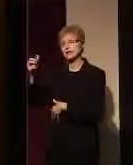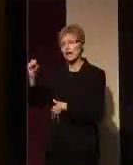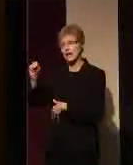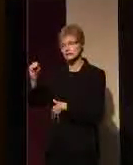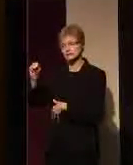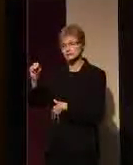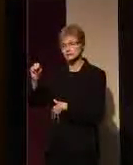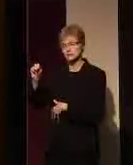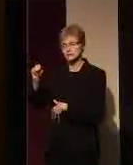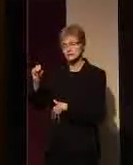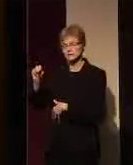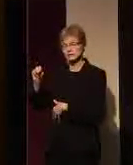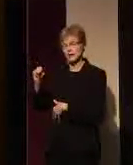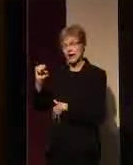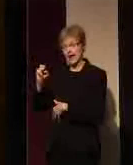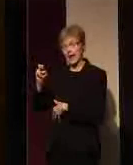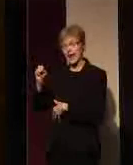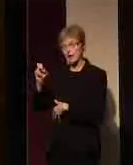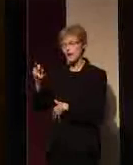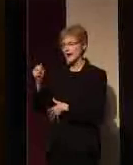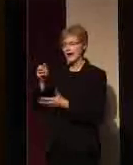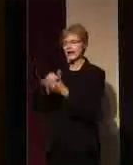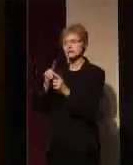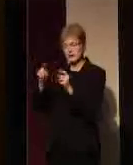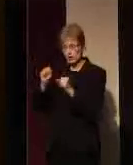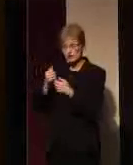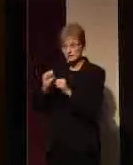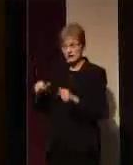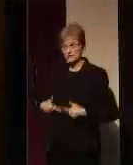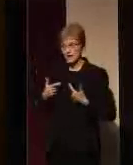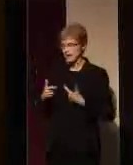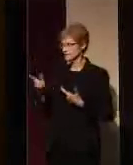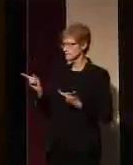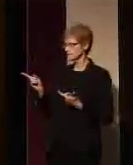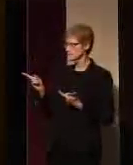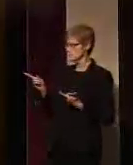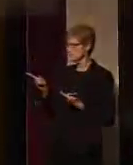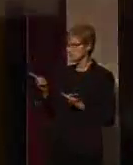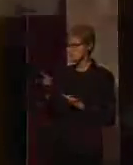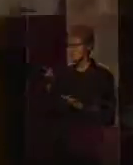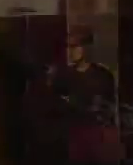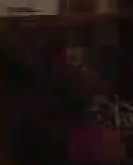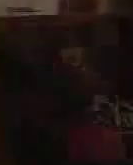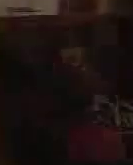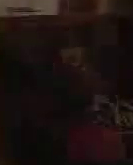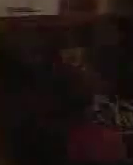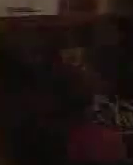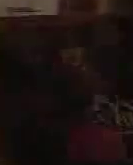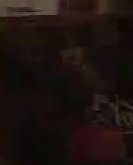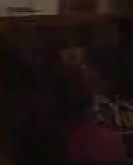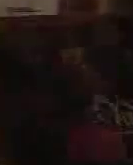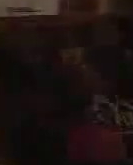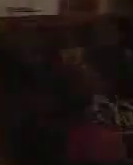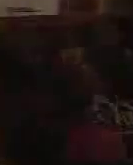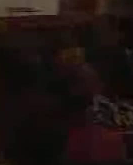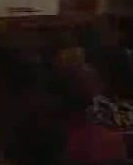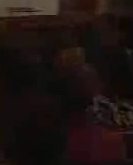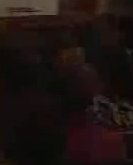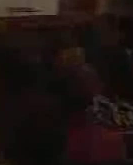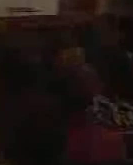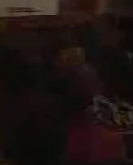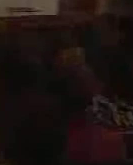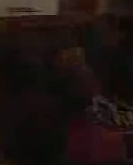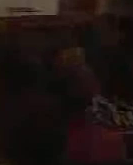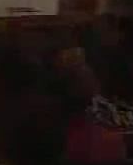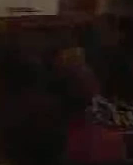I don't know what You mean with the safe? Well, we don't have the person, but the safety lock, is that what we're talking about?